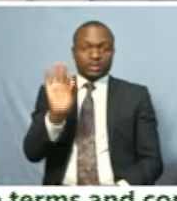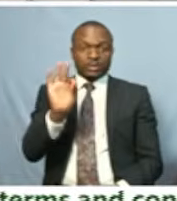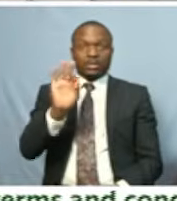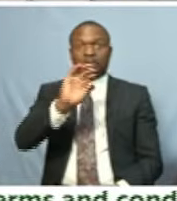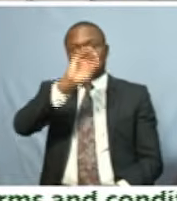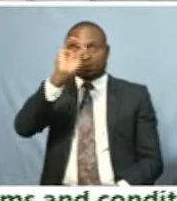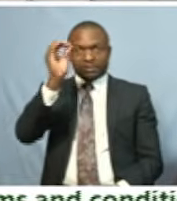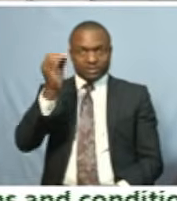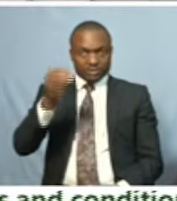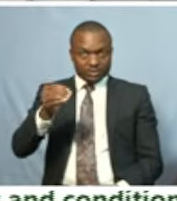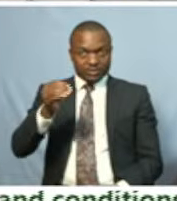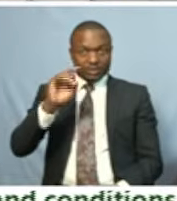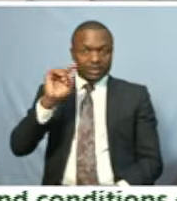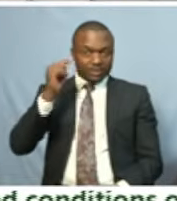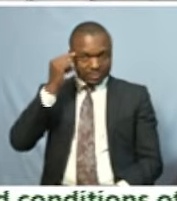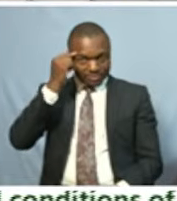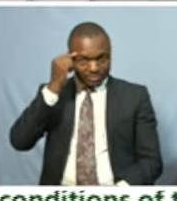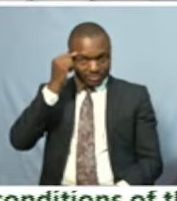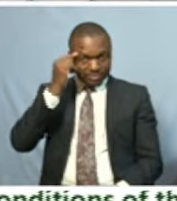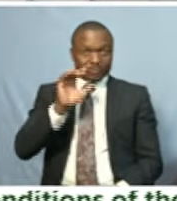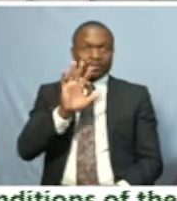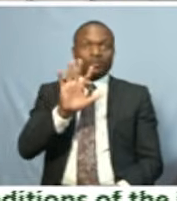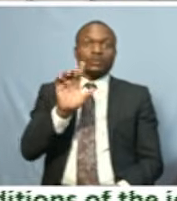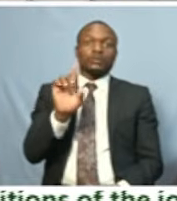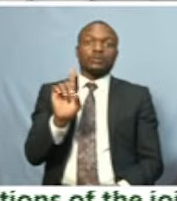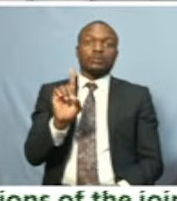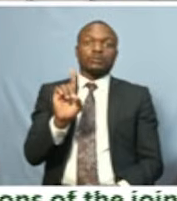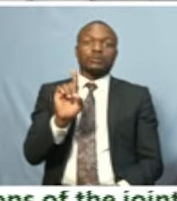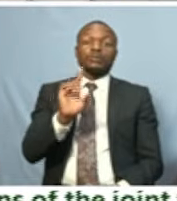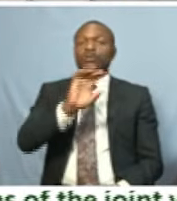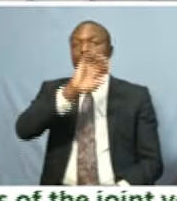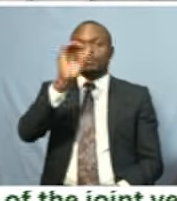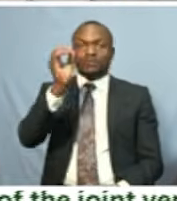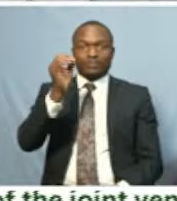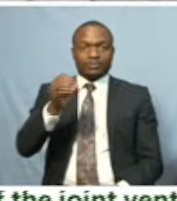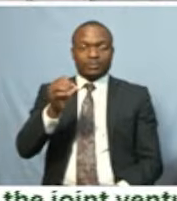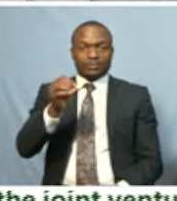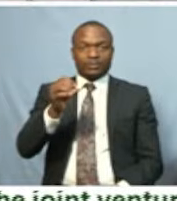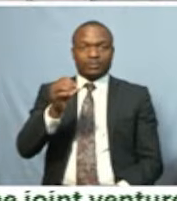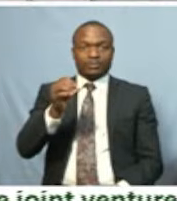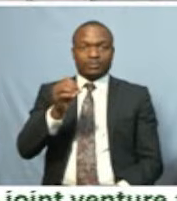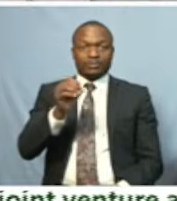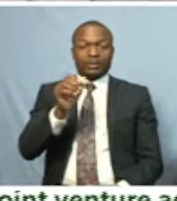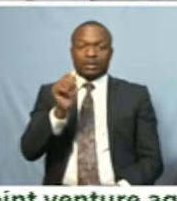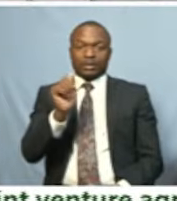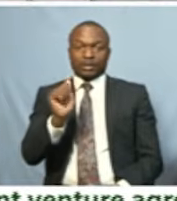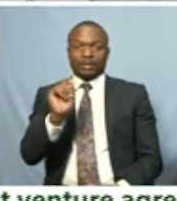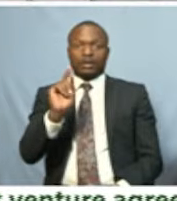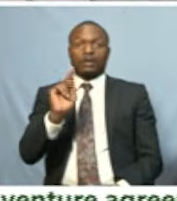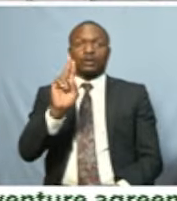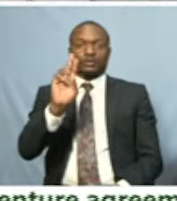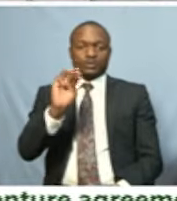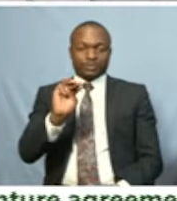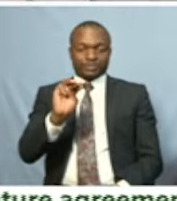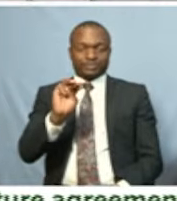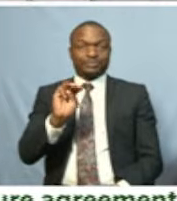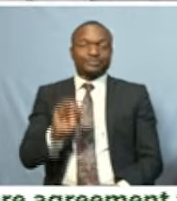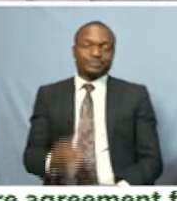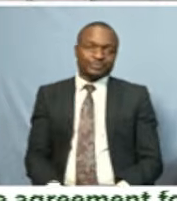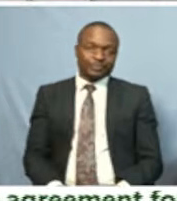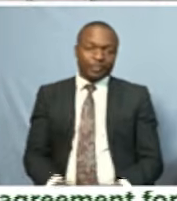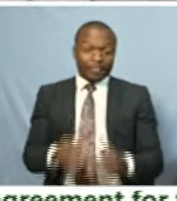49% shares for government, and 51% shares by Akums. Now, Madam